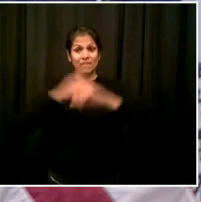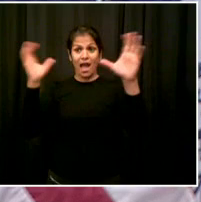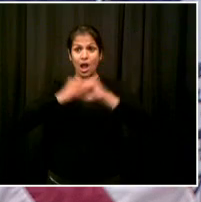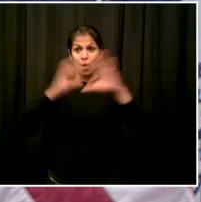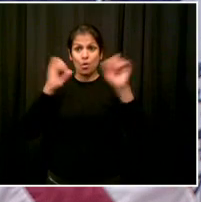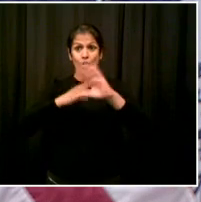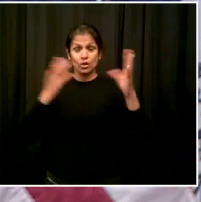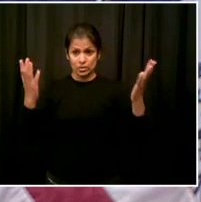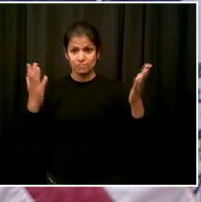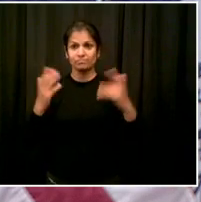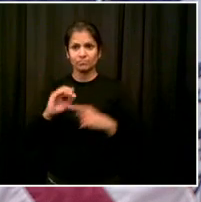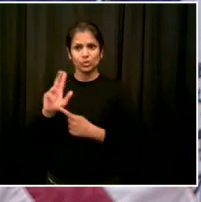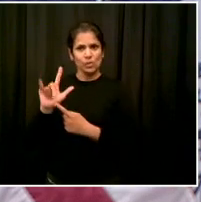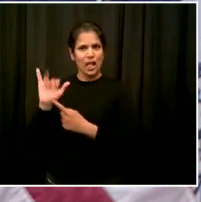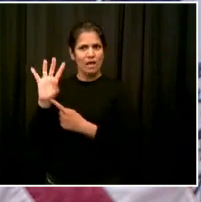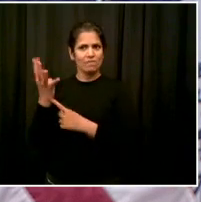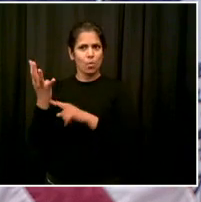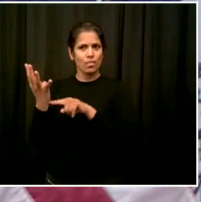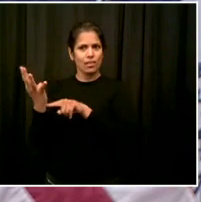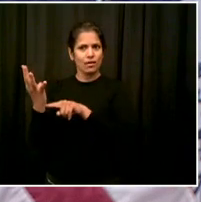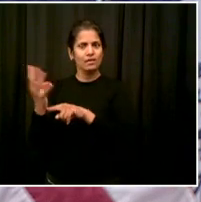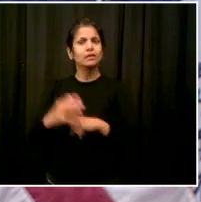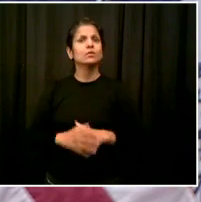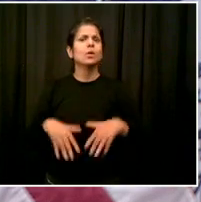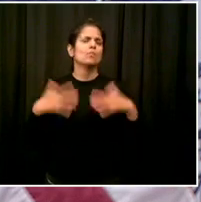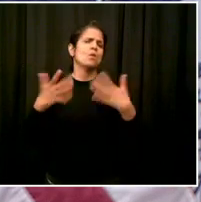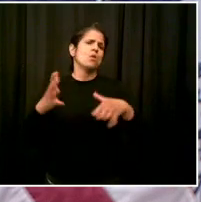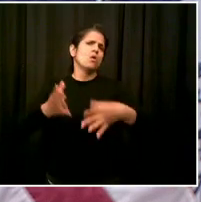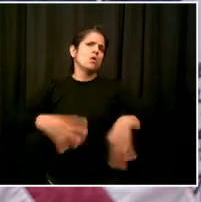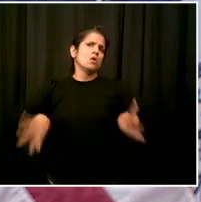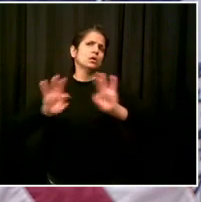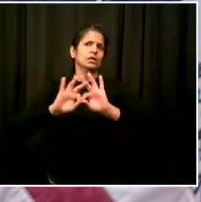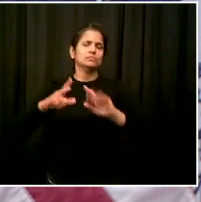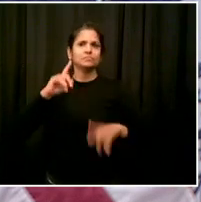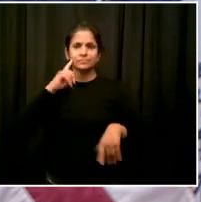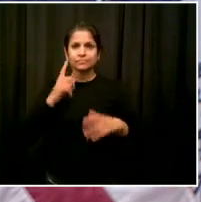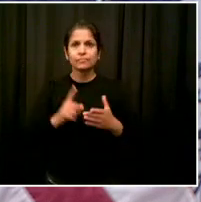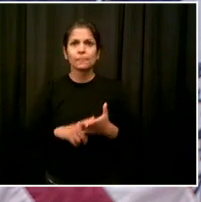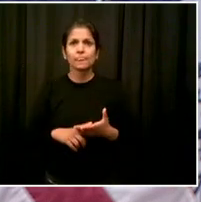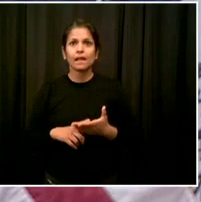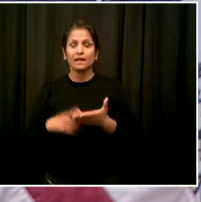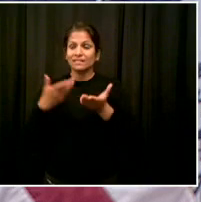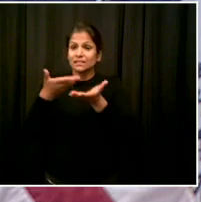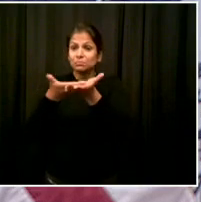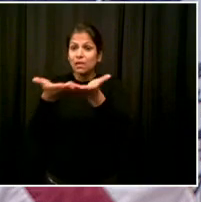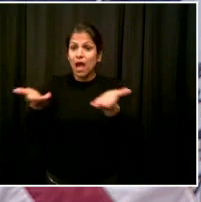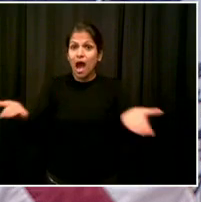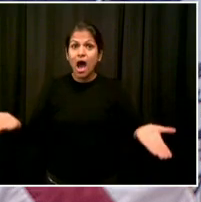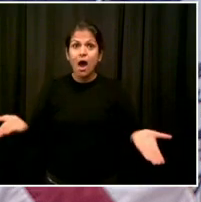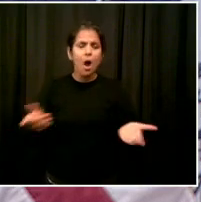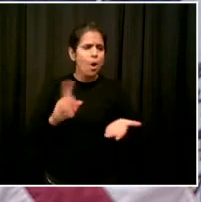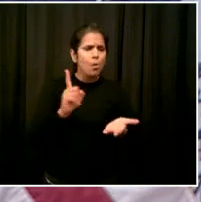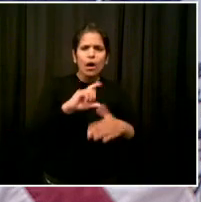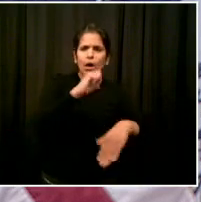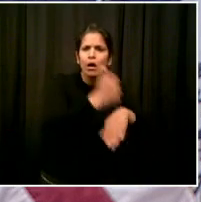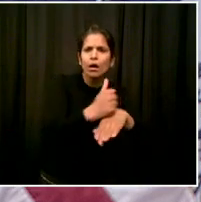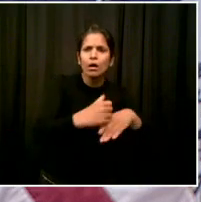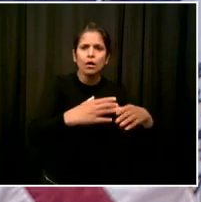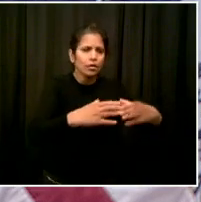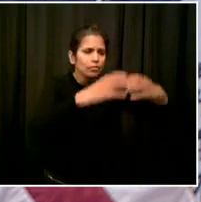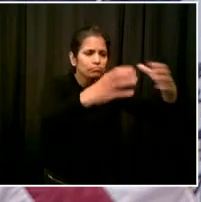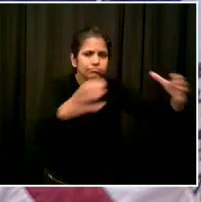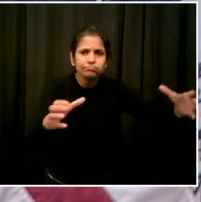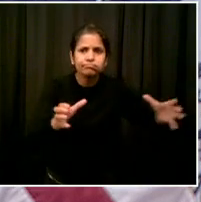the supply at the root, but are police going to do anything to go out and potentially maybe